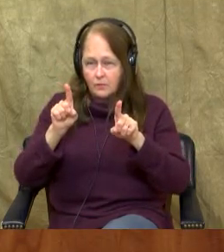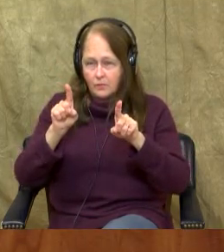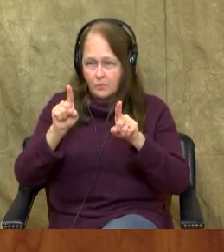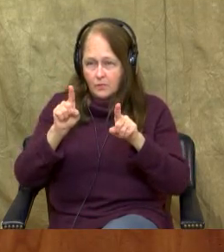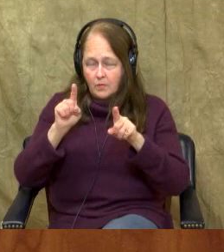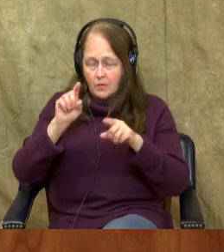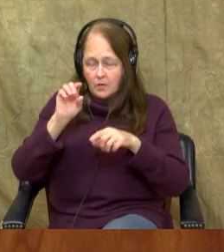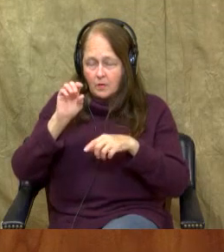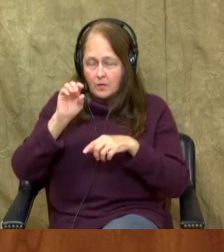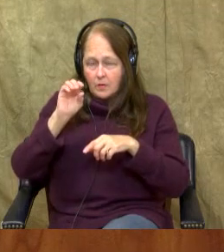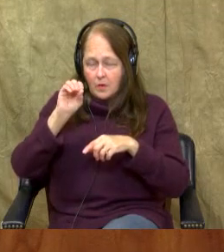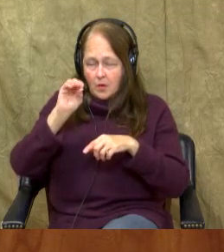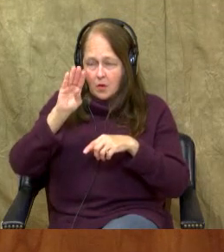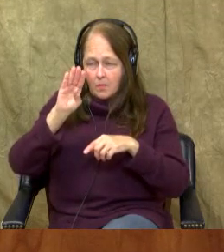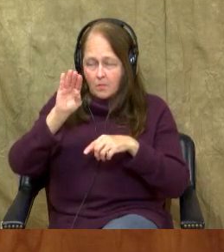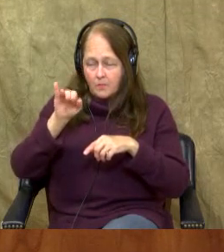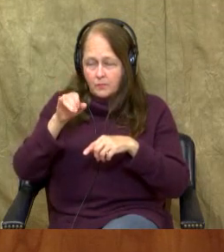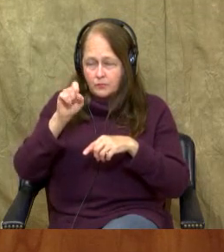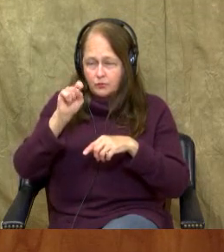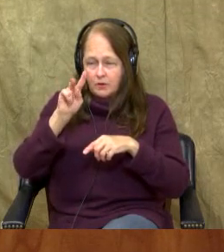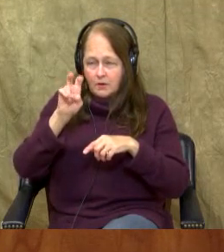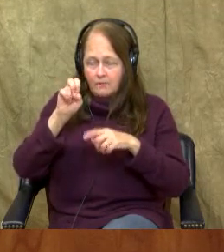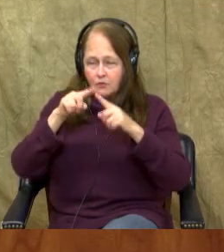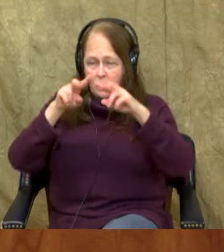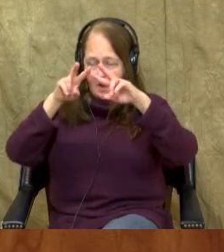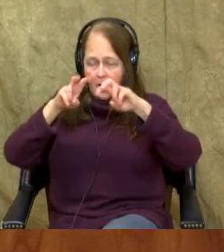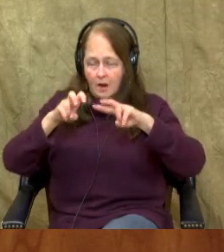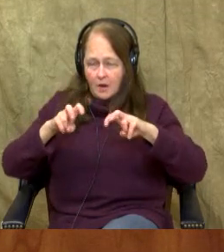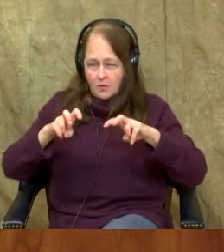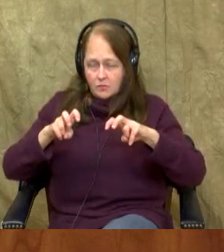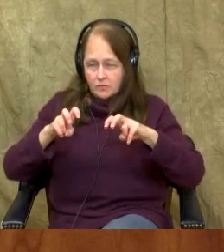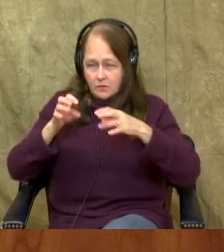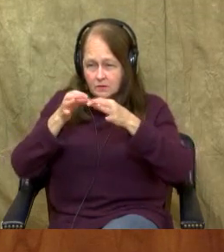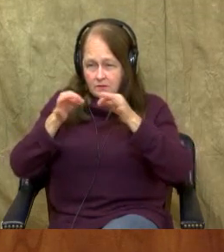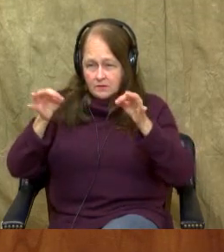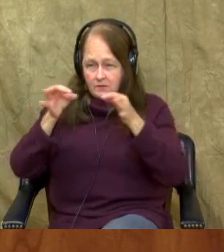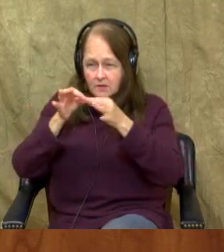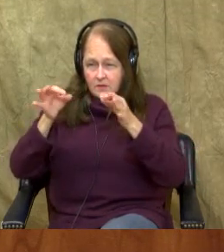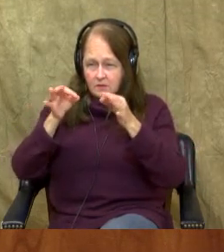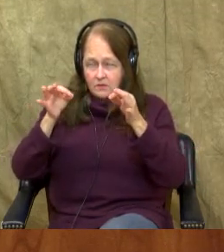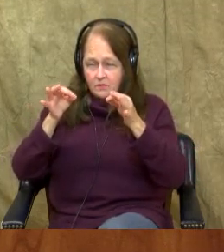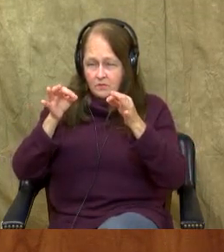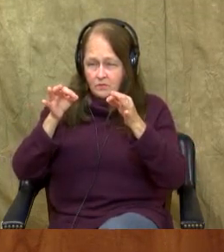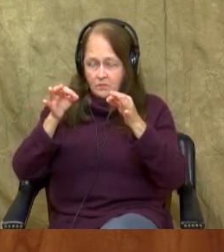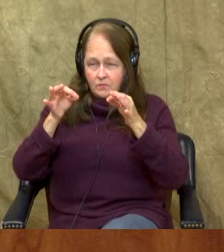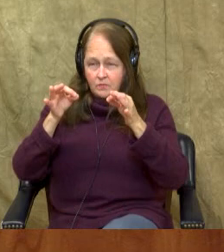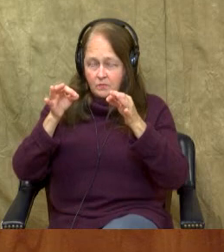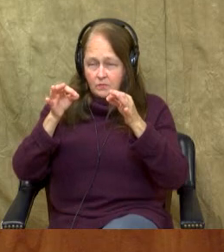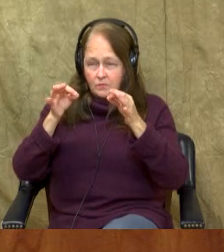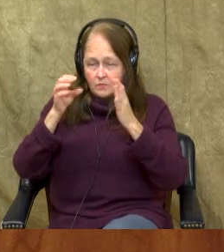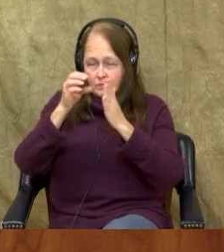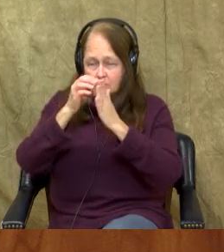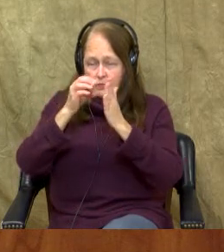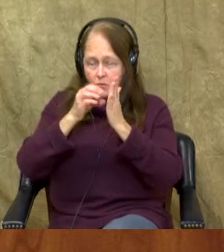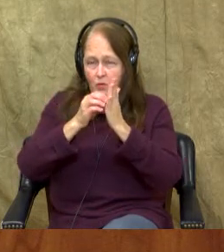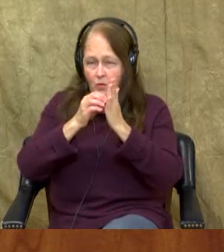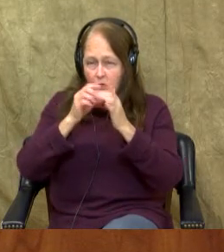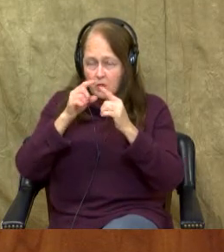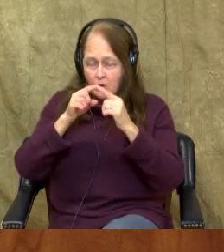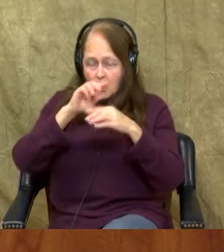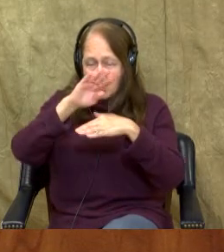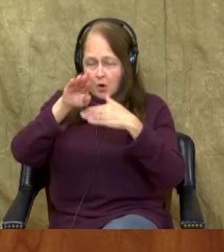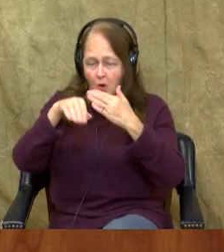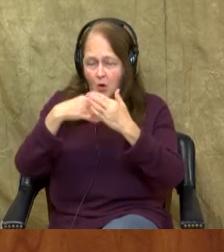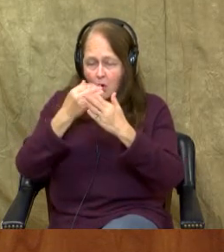Our objective today is to analyze how a particular sentence or stanza contributes to the